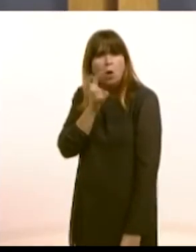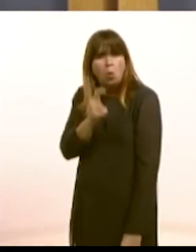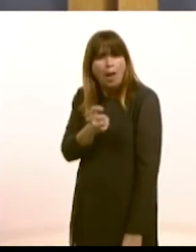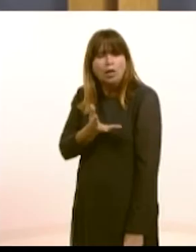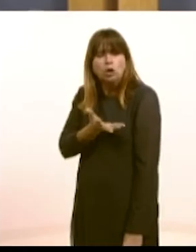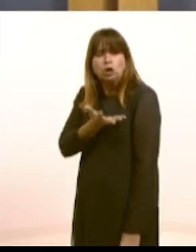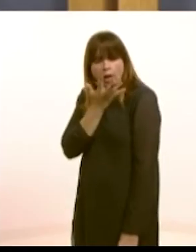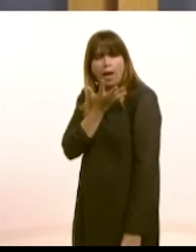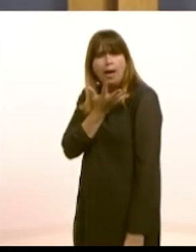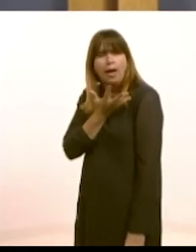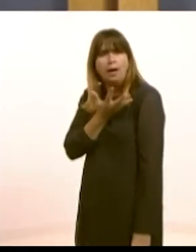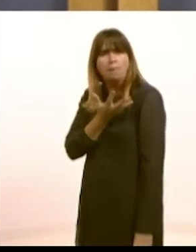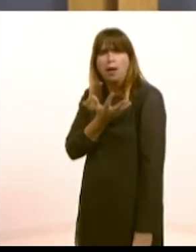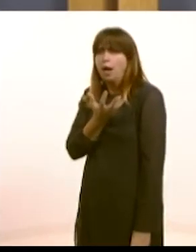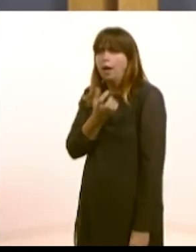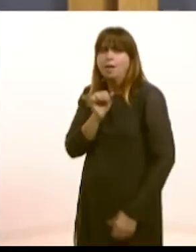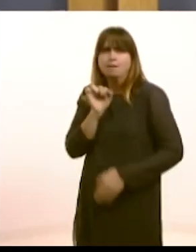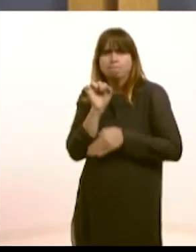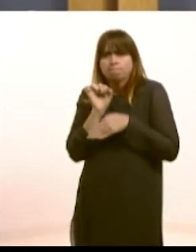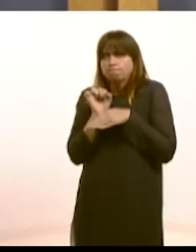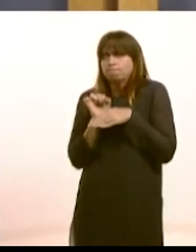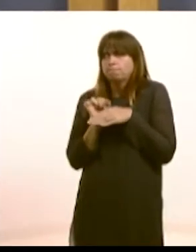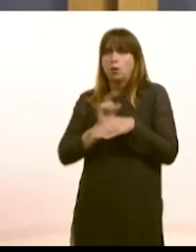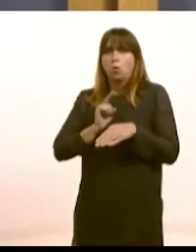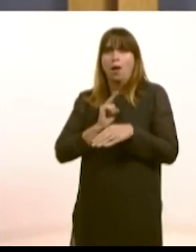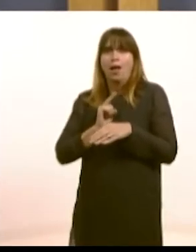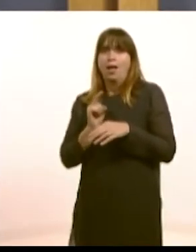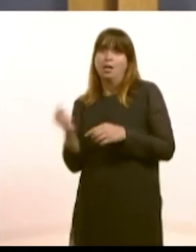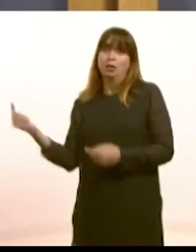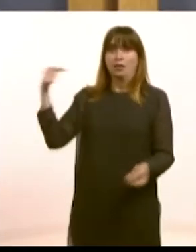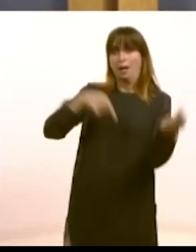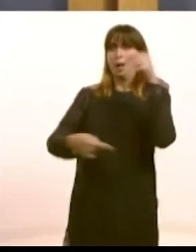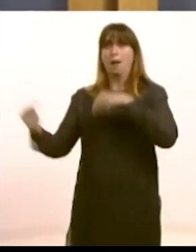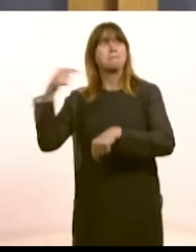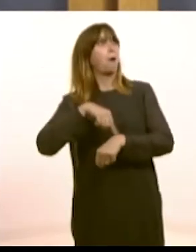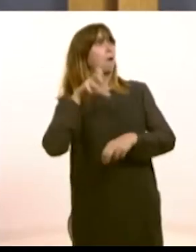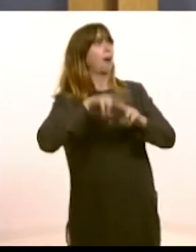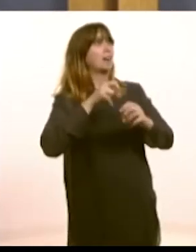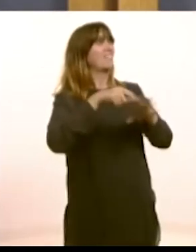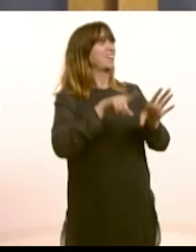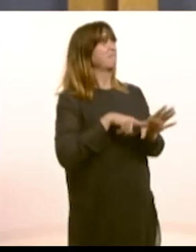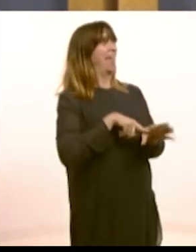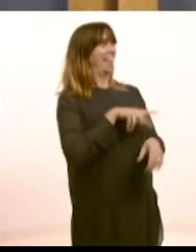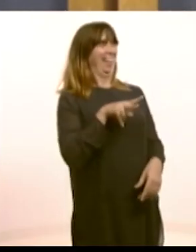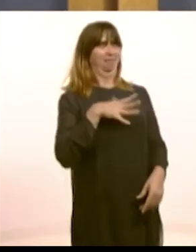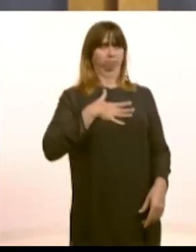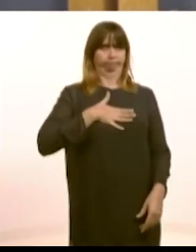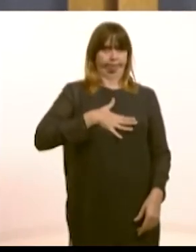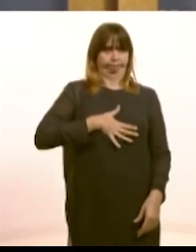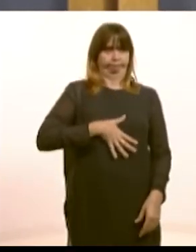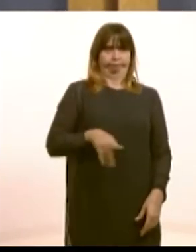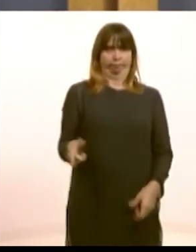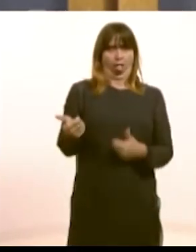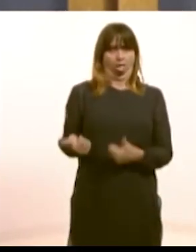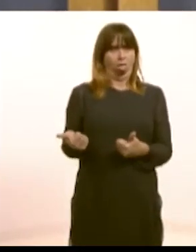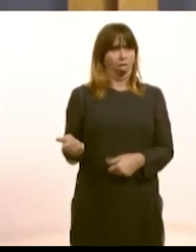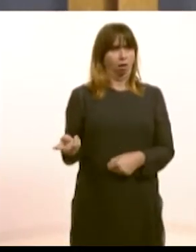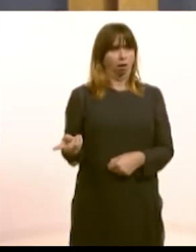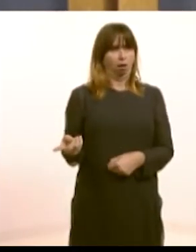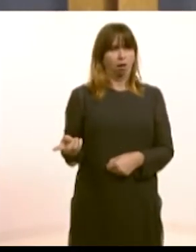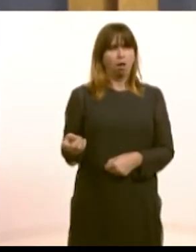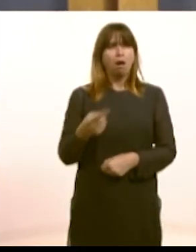those buildings are the first things that many tourists see when visiting Cardiff Bay? A Westminster government would never allow